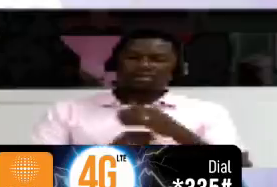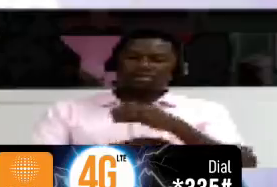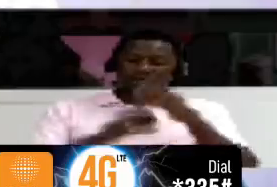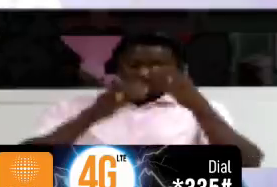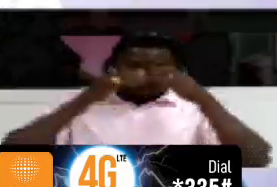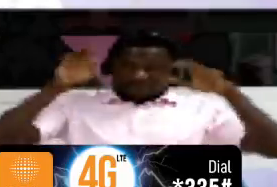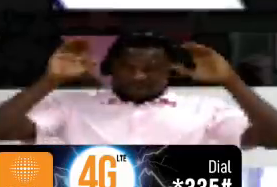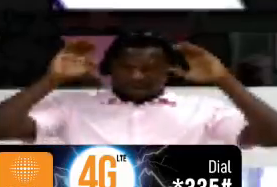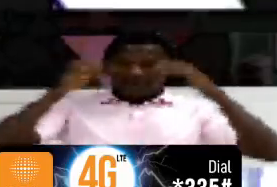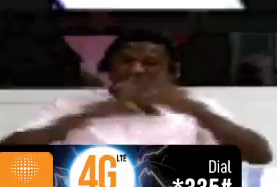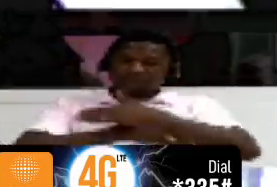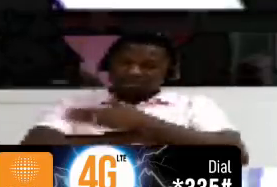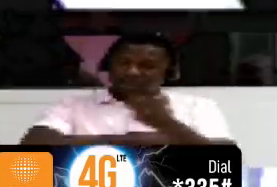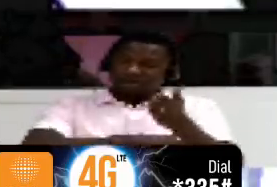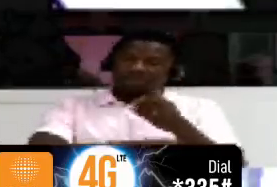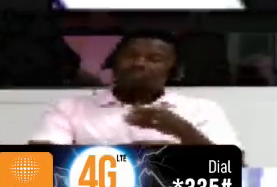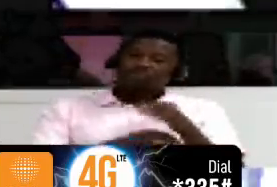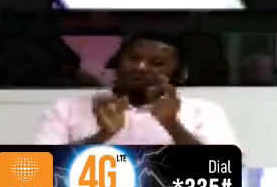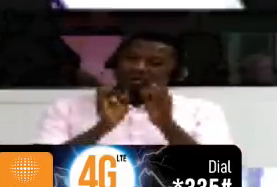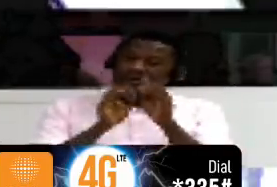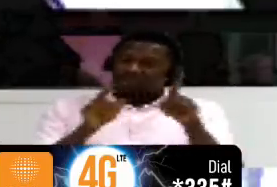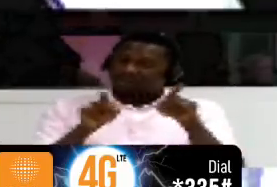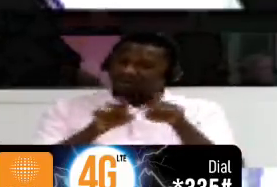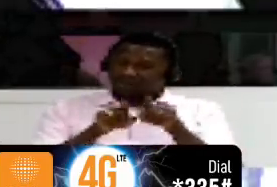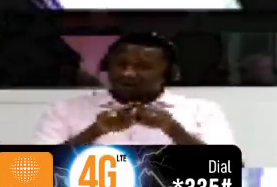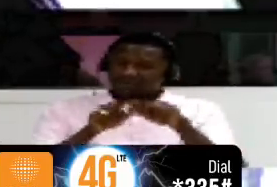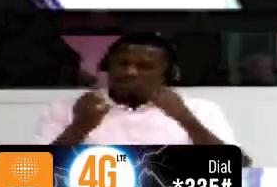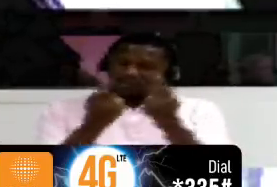thing. So we went ahead.